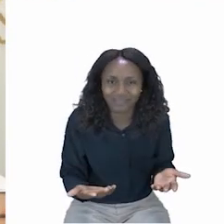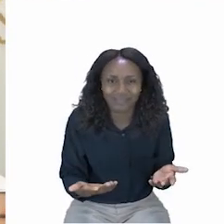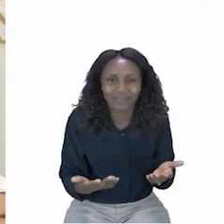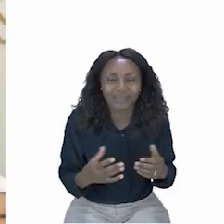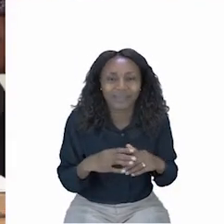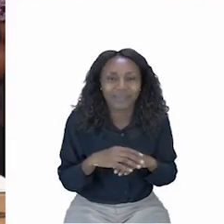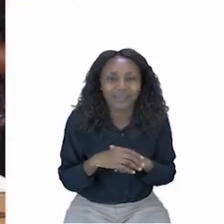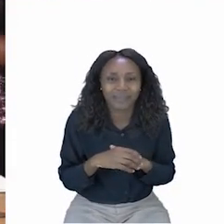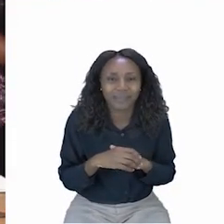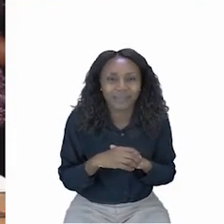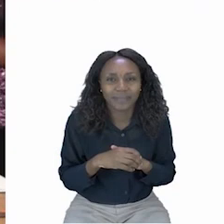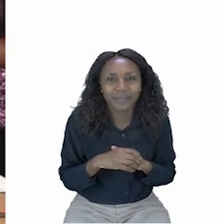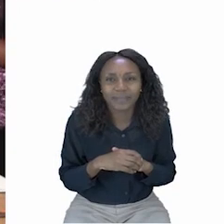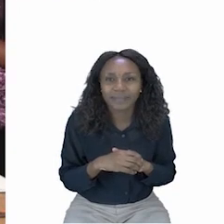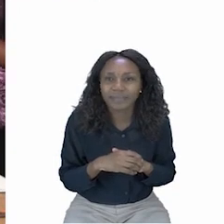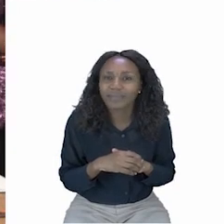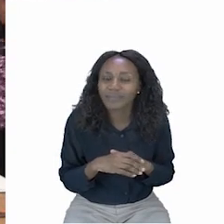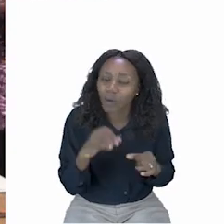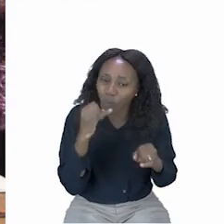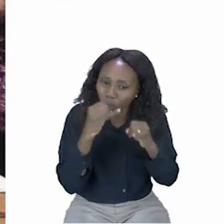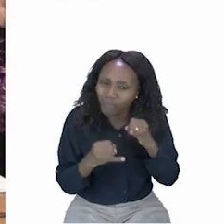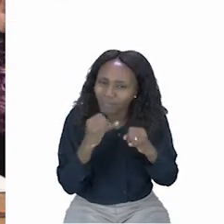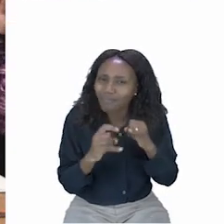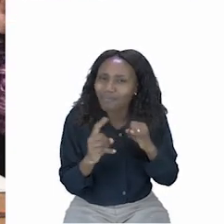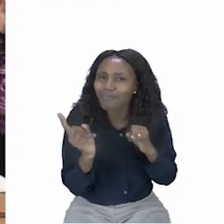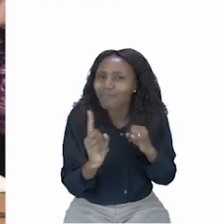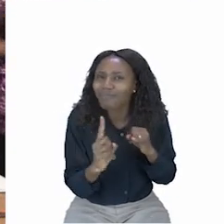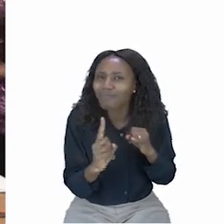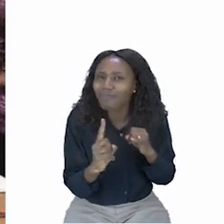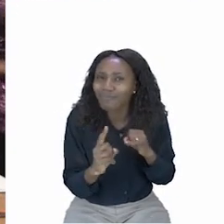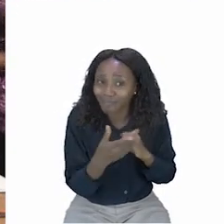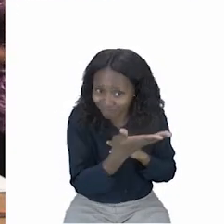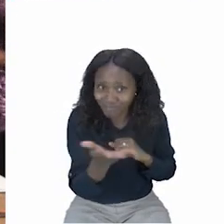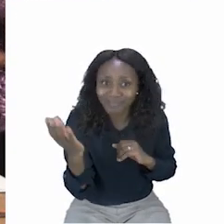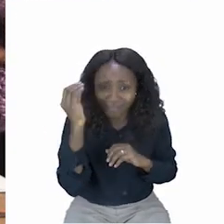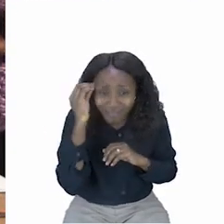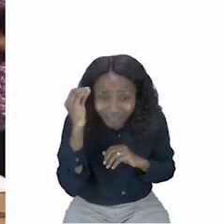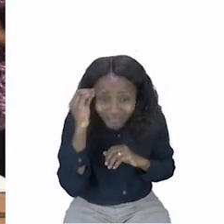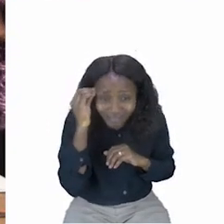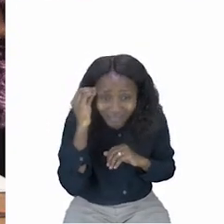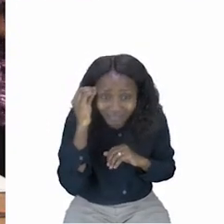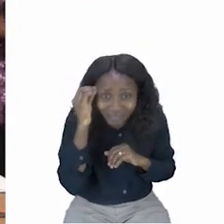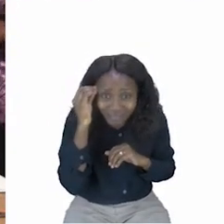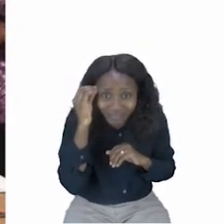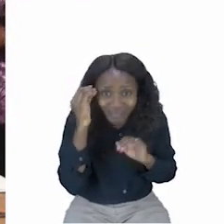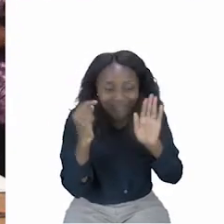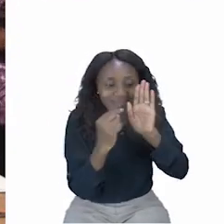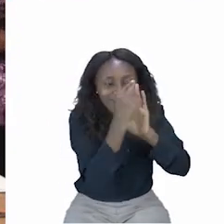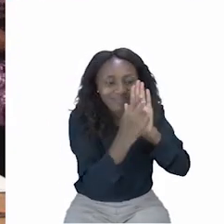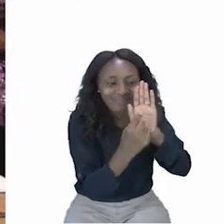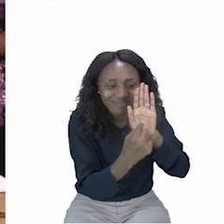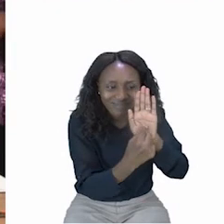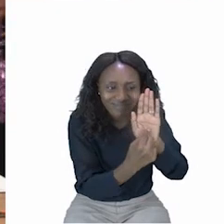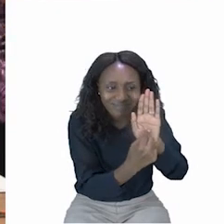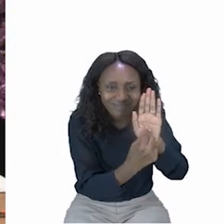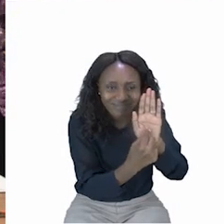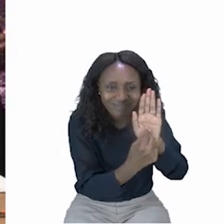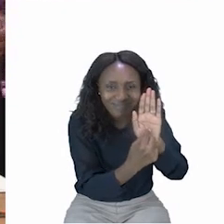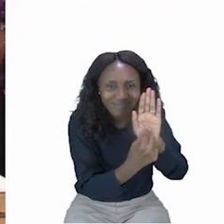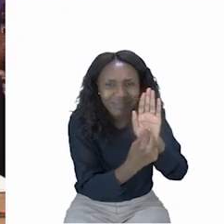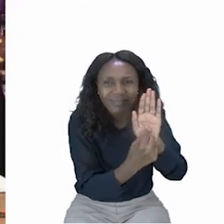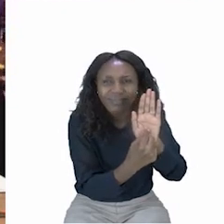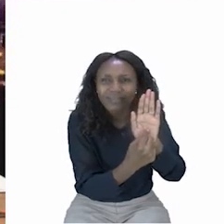across. Then the last one that I'm sure you also know is the question mark.